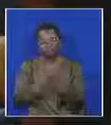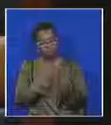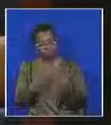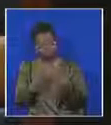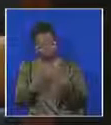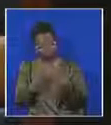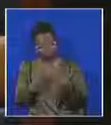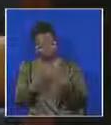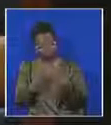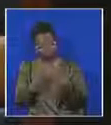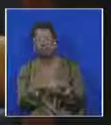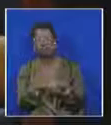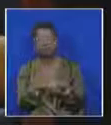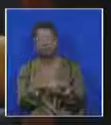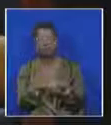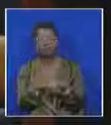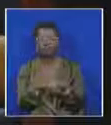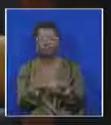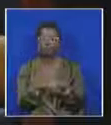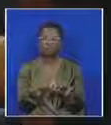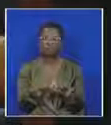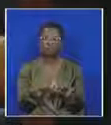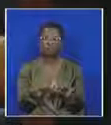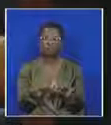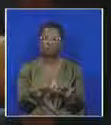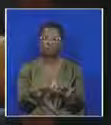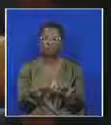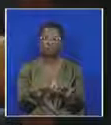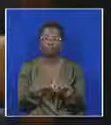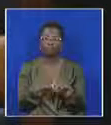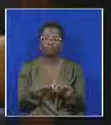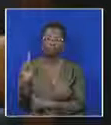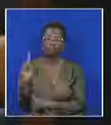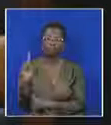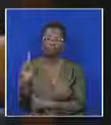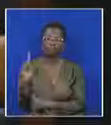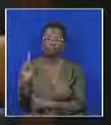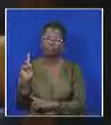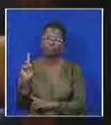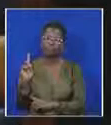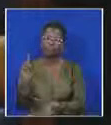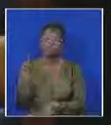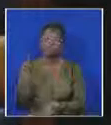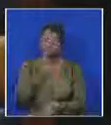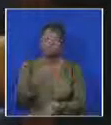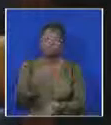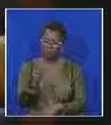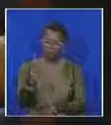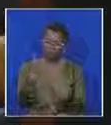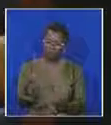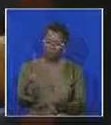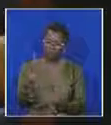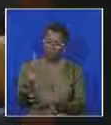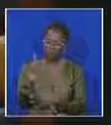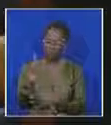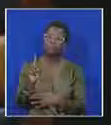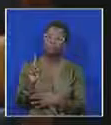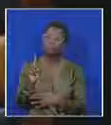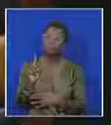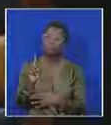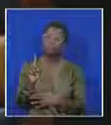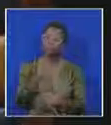to continue. And now we honorable come to Honorable Speaker. Honorable Speaker. Yes,